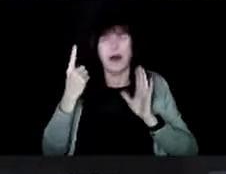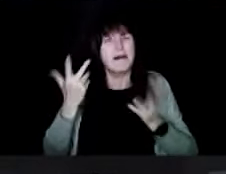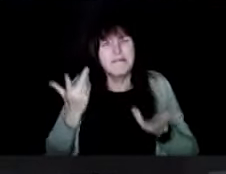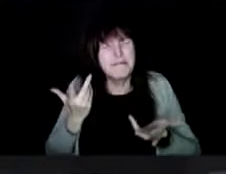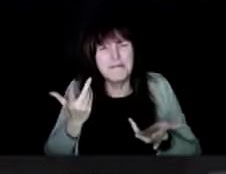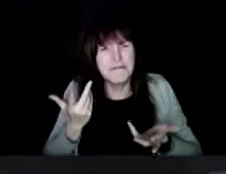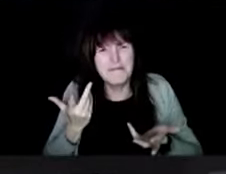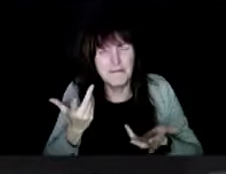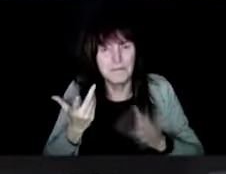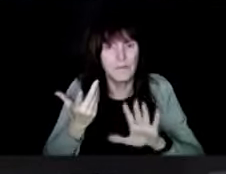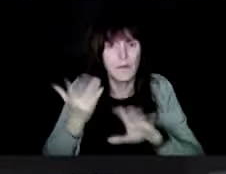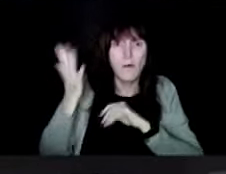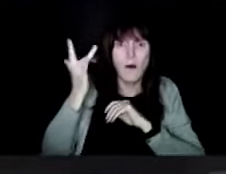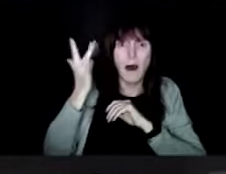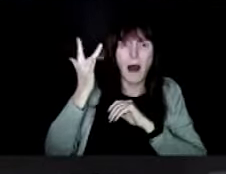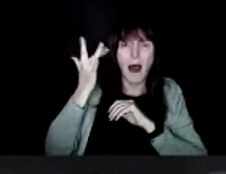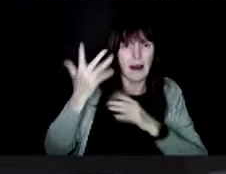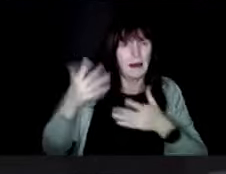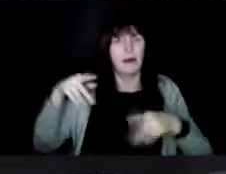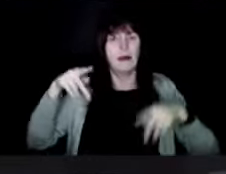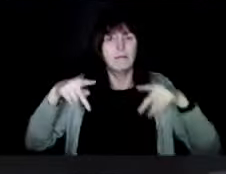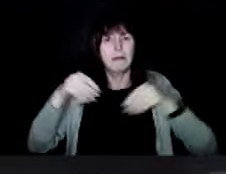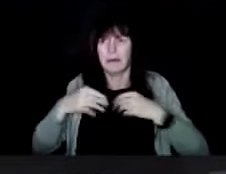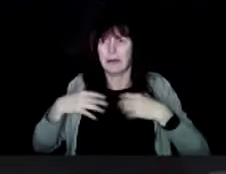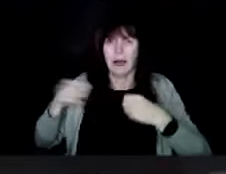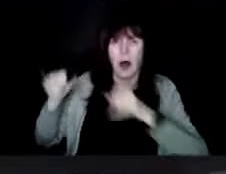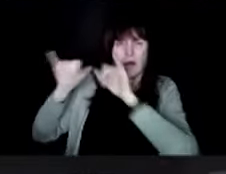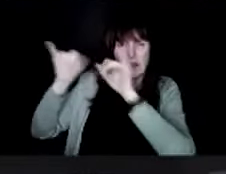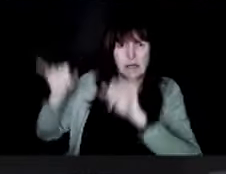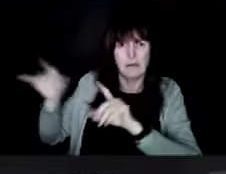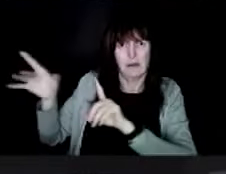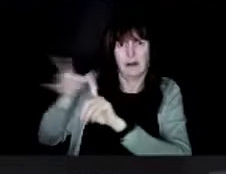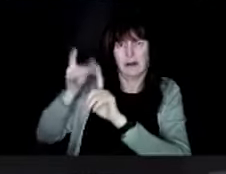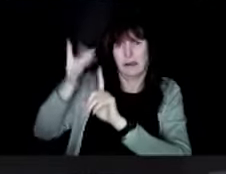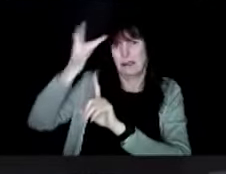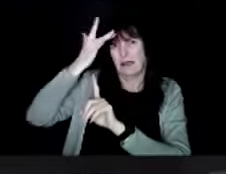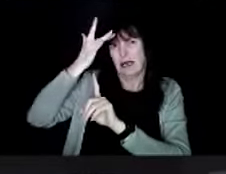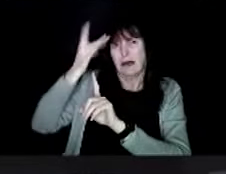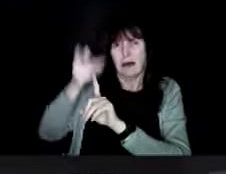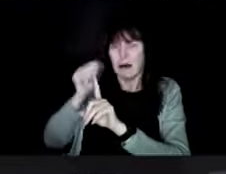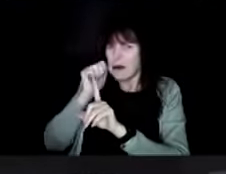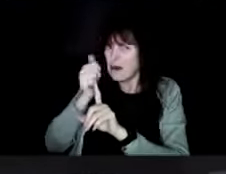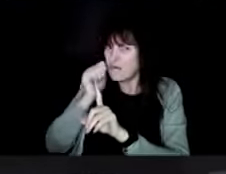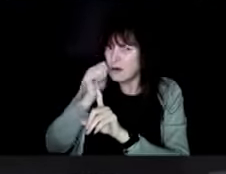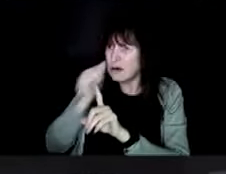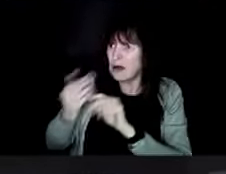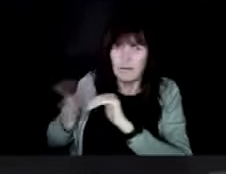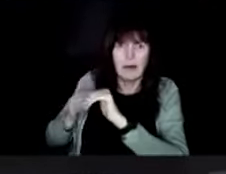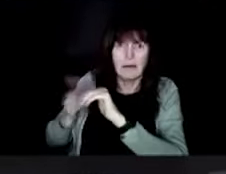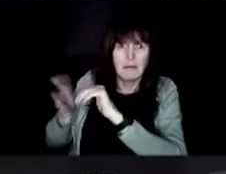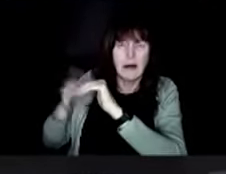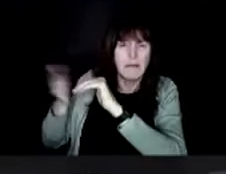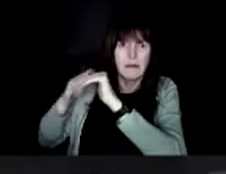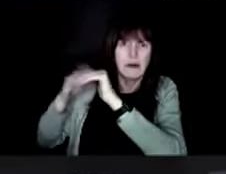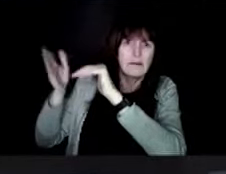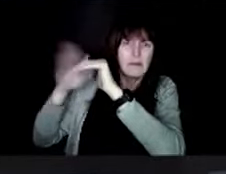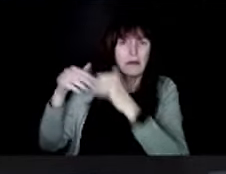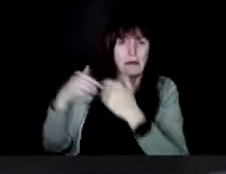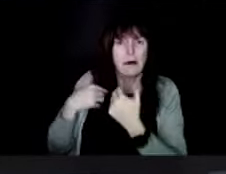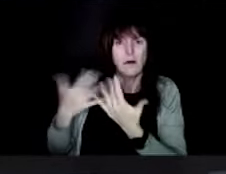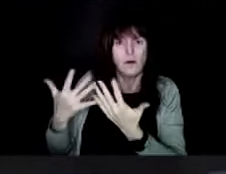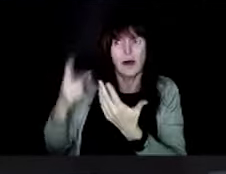day. I'm looking for a plateau and a peak. And then we want to slowly and